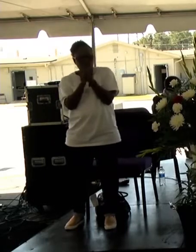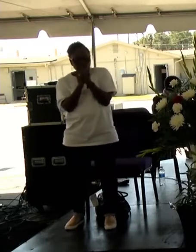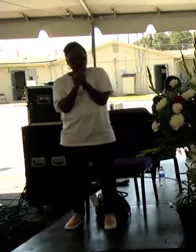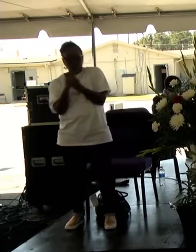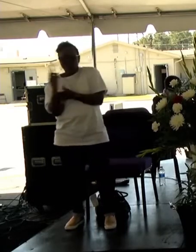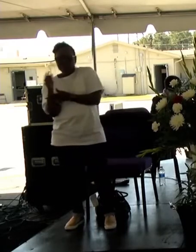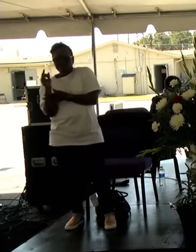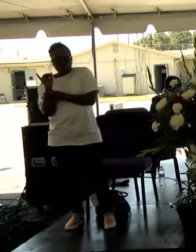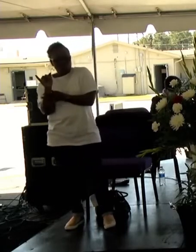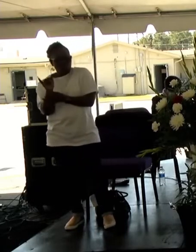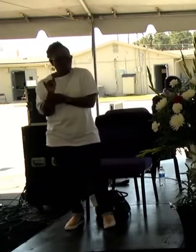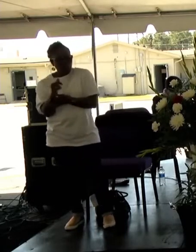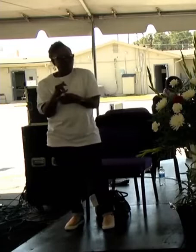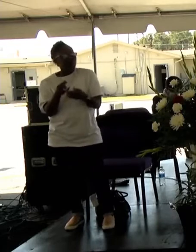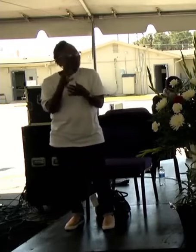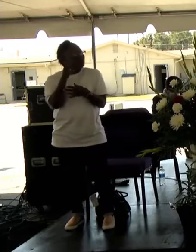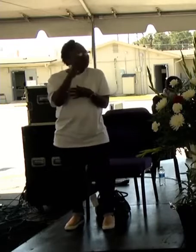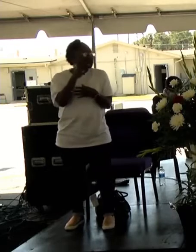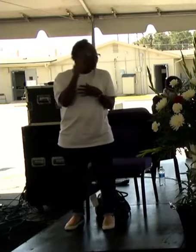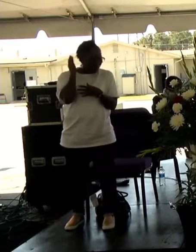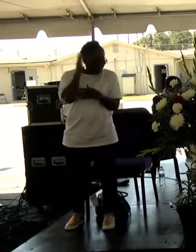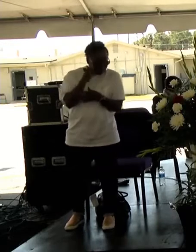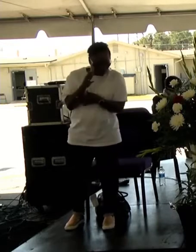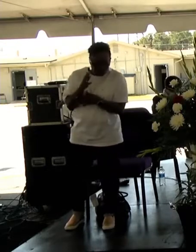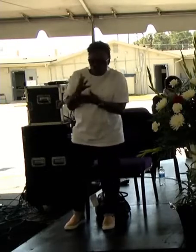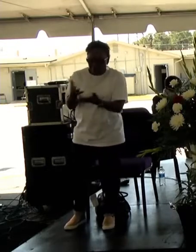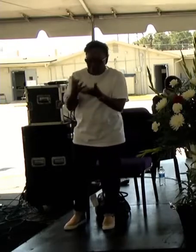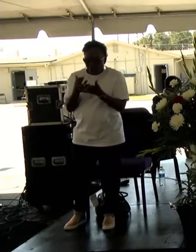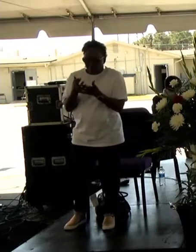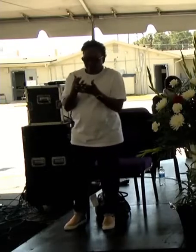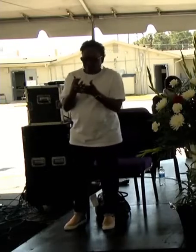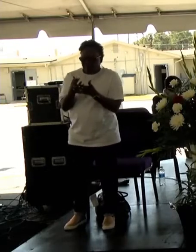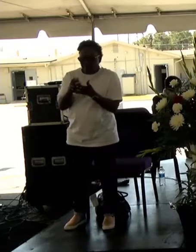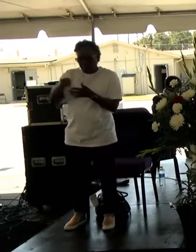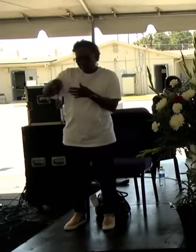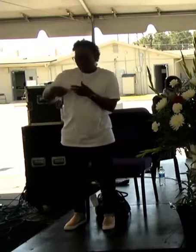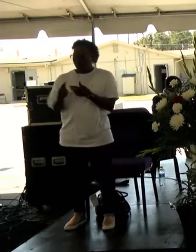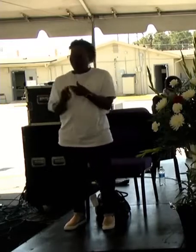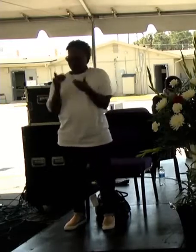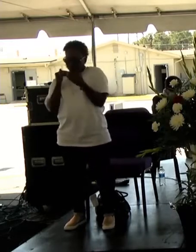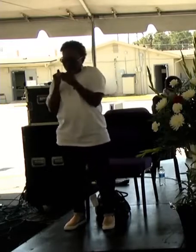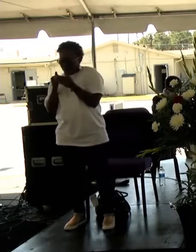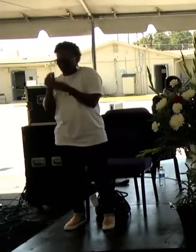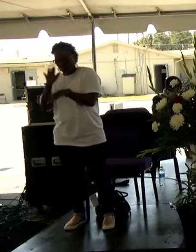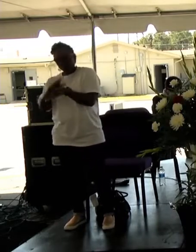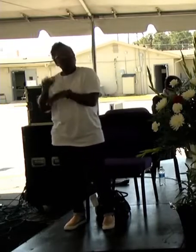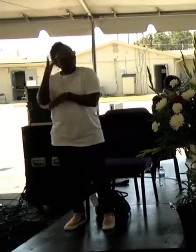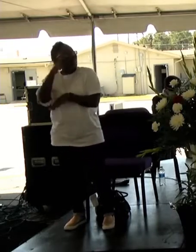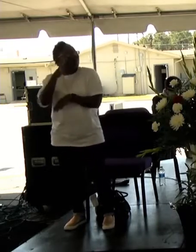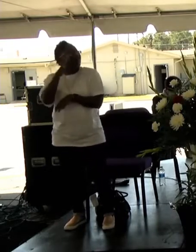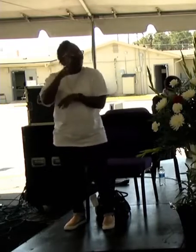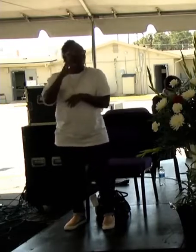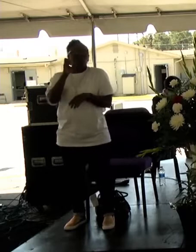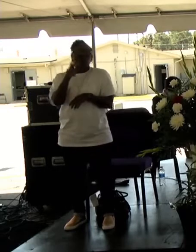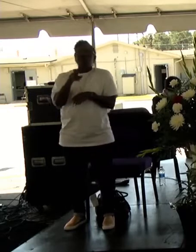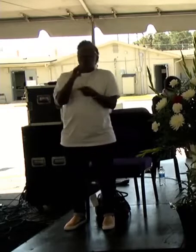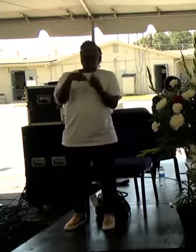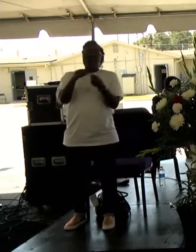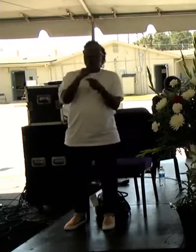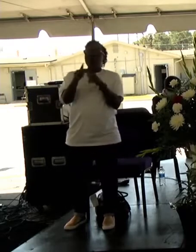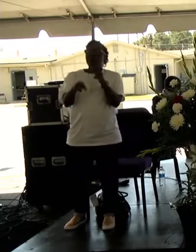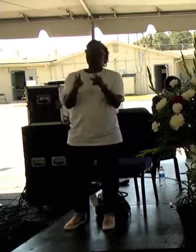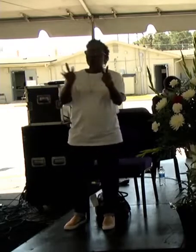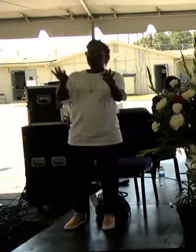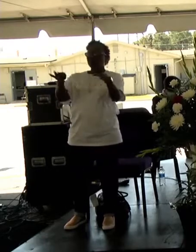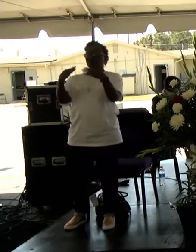Manuel, what you will do is want to be only close to him on Sunday. You will only be close to him when people are looking at you. And how